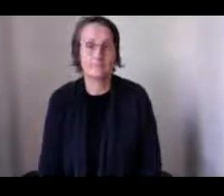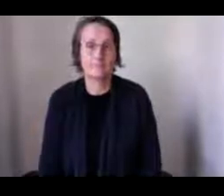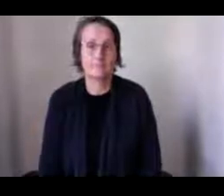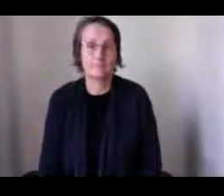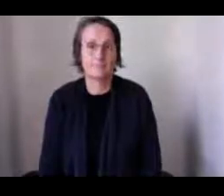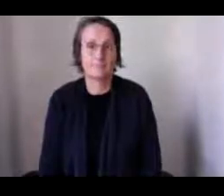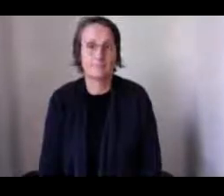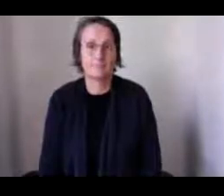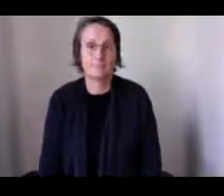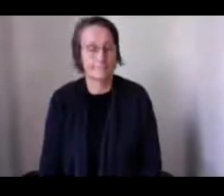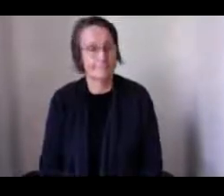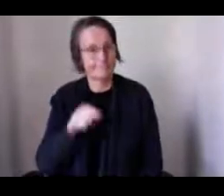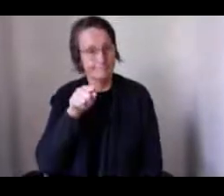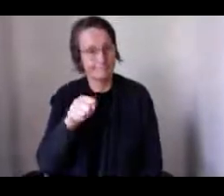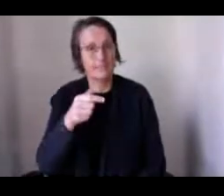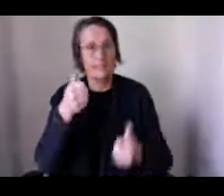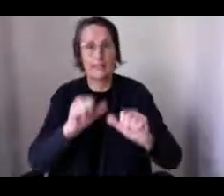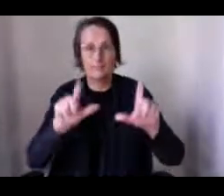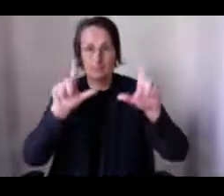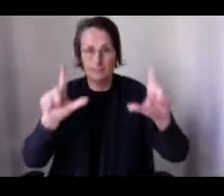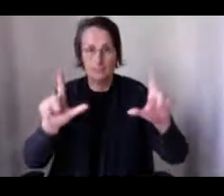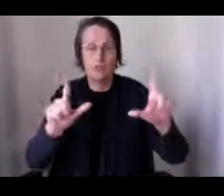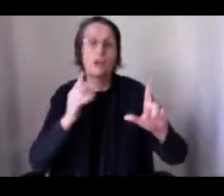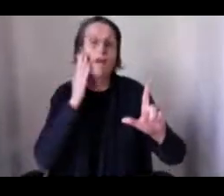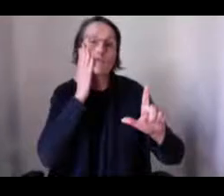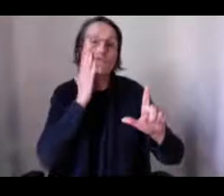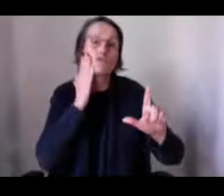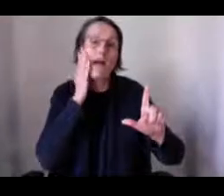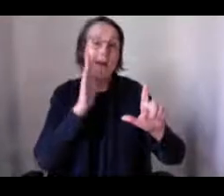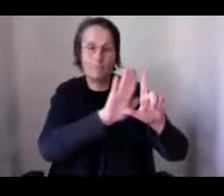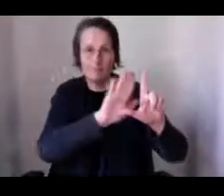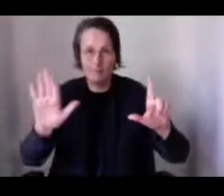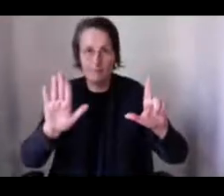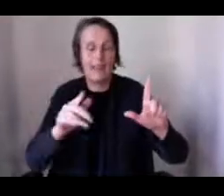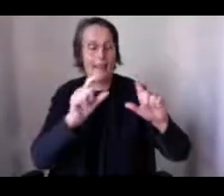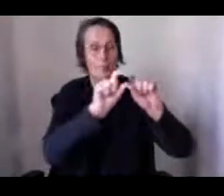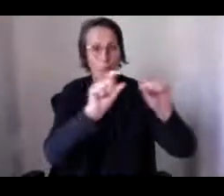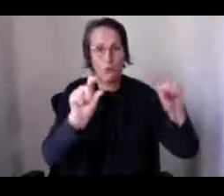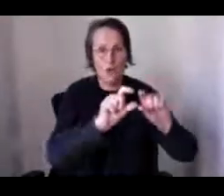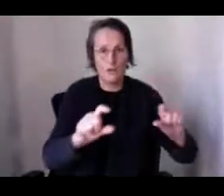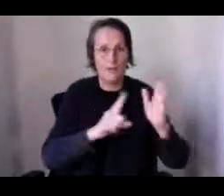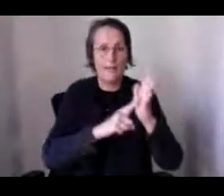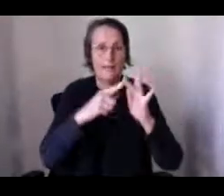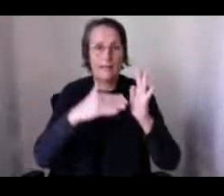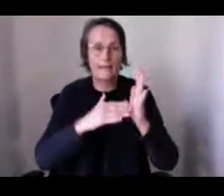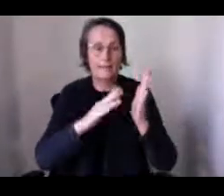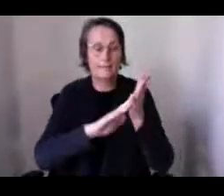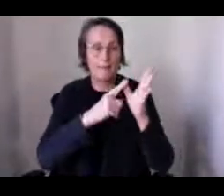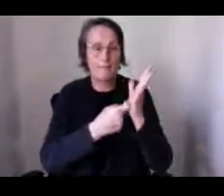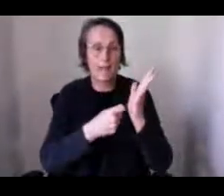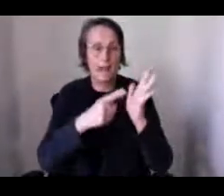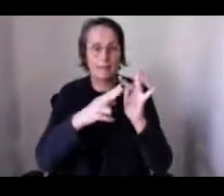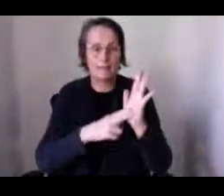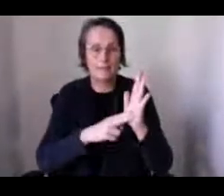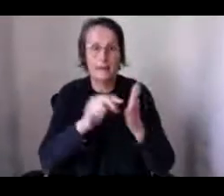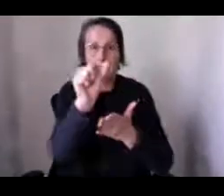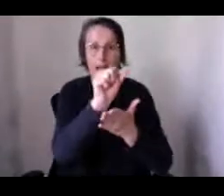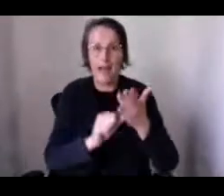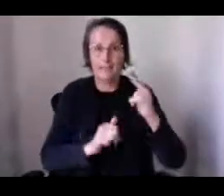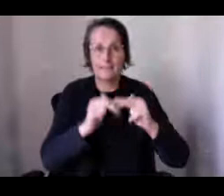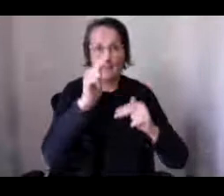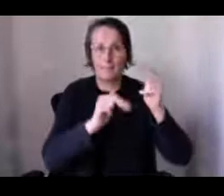On this slide, there is a dark grey background with the words Liz Martin and Arts Development and Training Manager in white writing. In